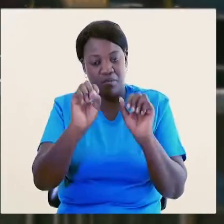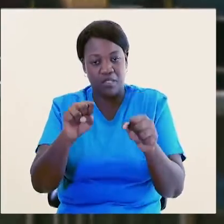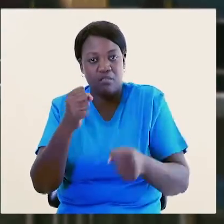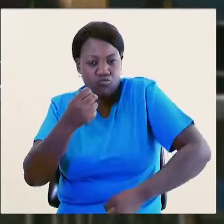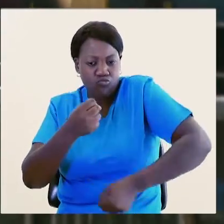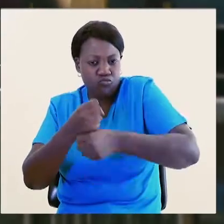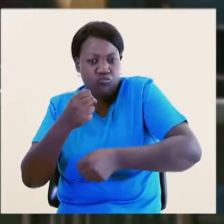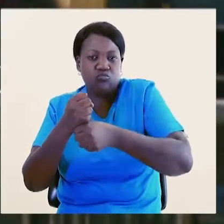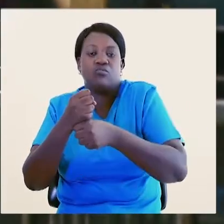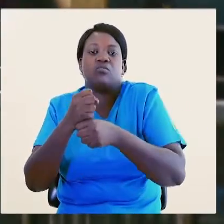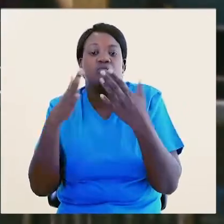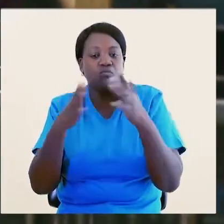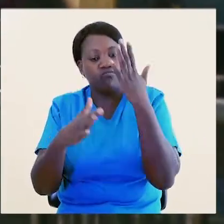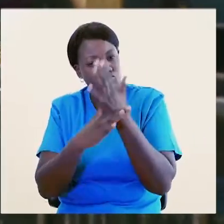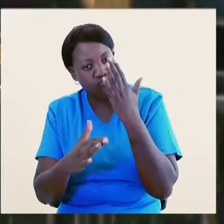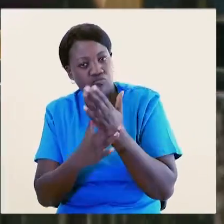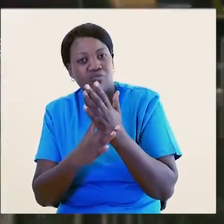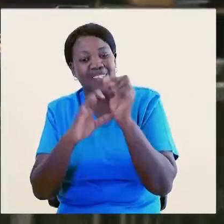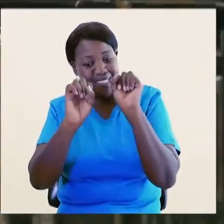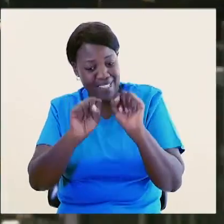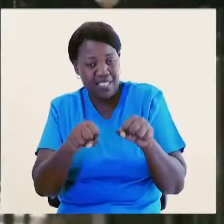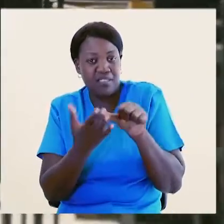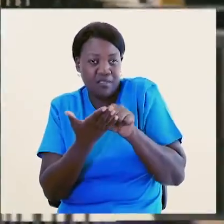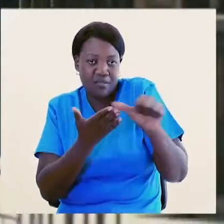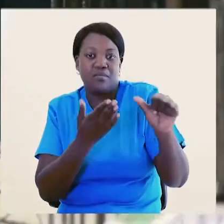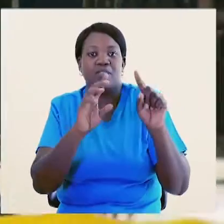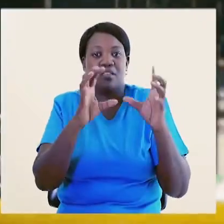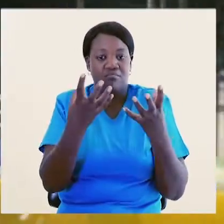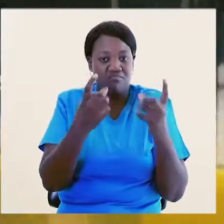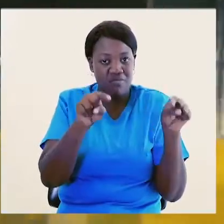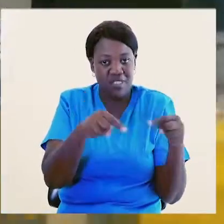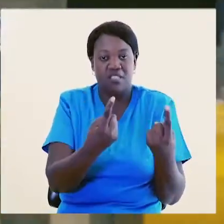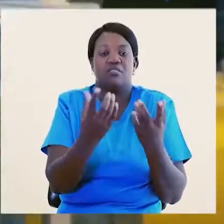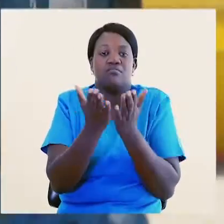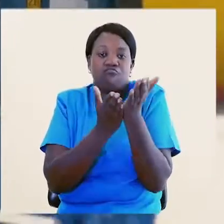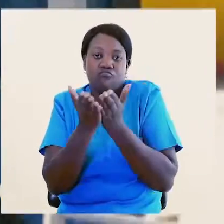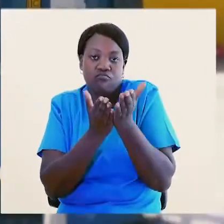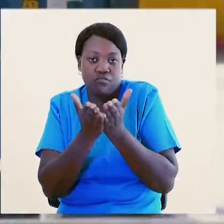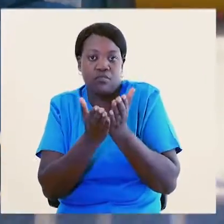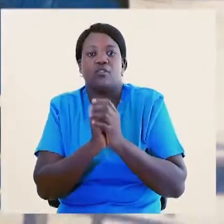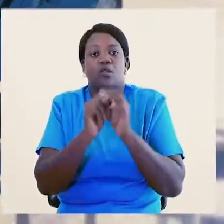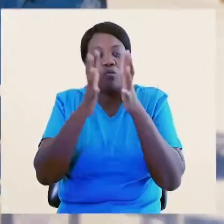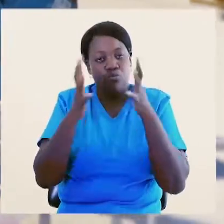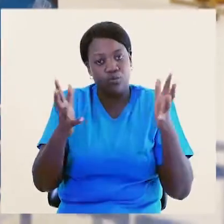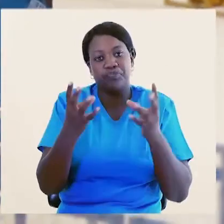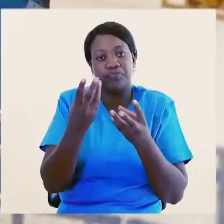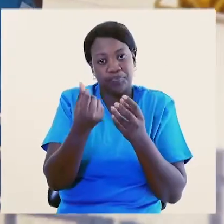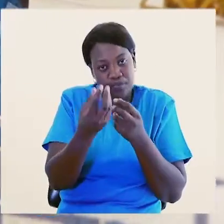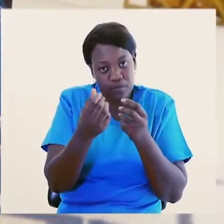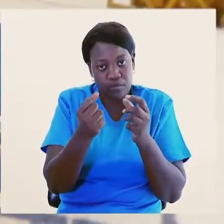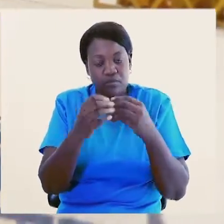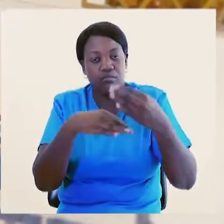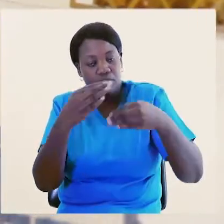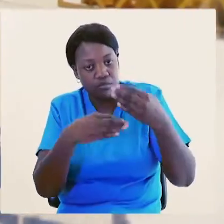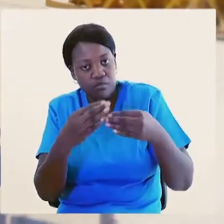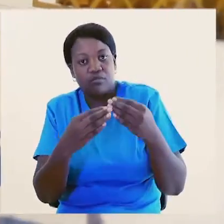more productive so that they can afford to pay for goods and services. More money circulates in the economy as